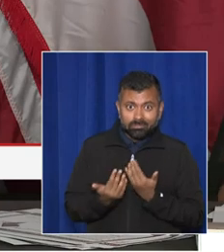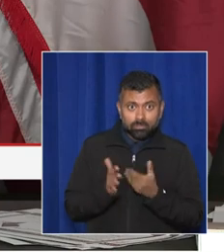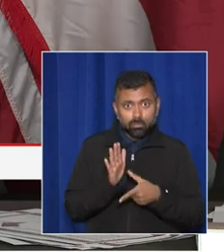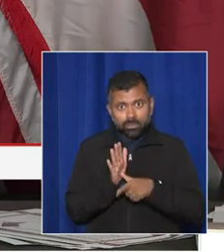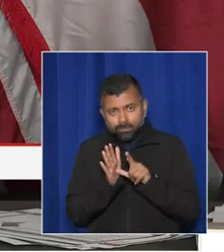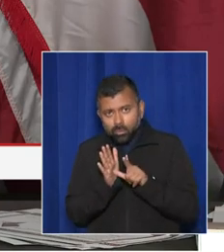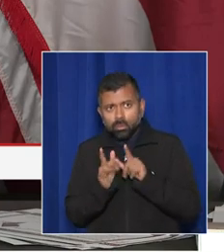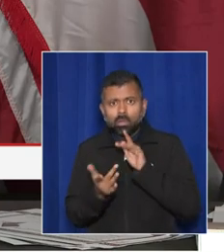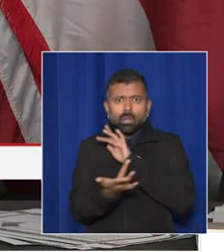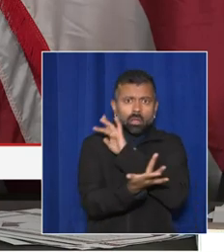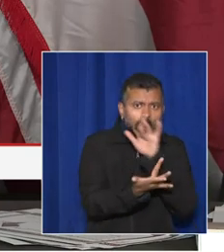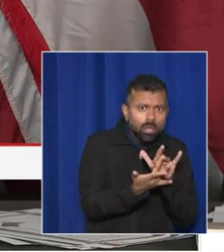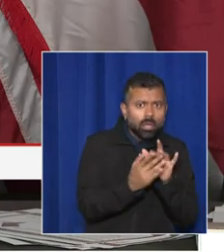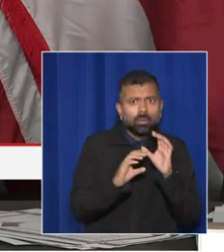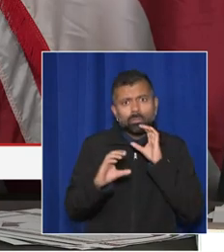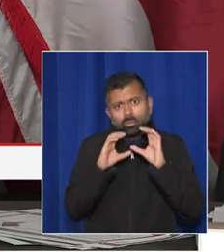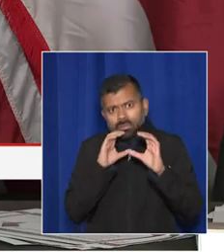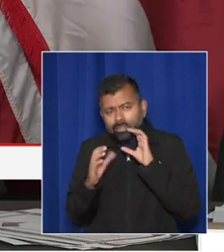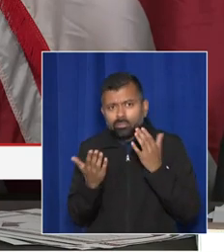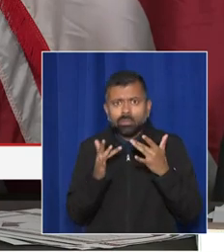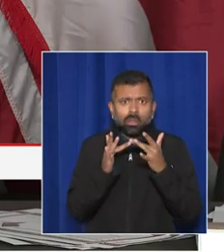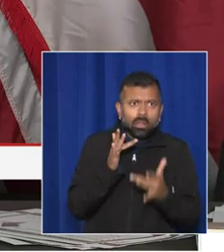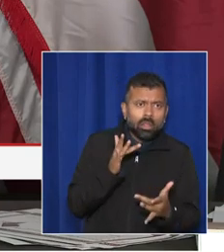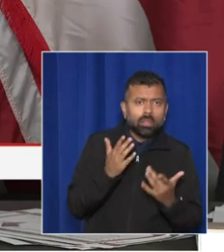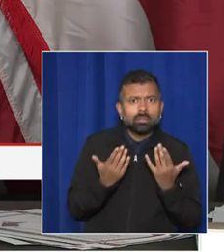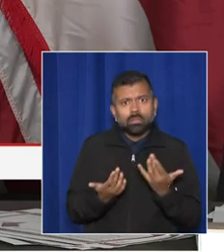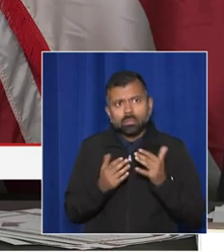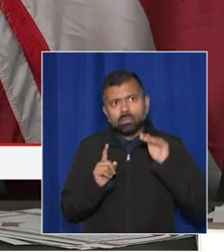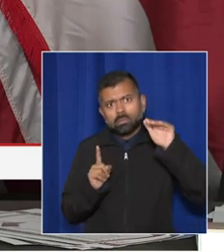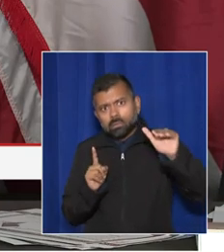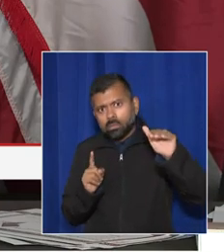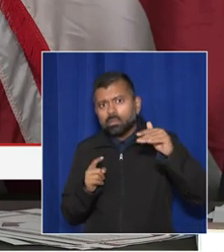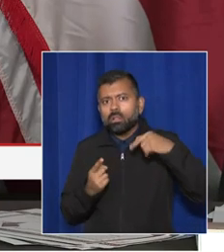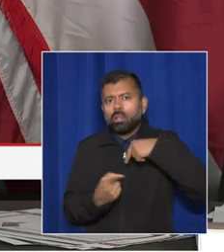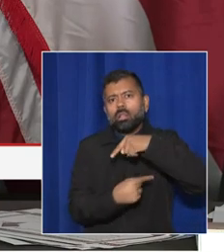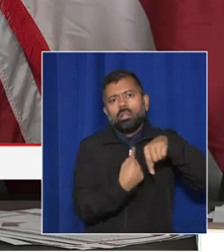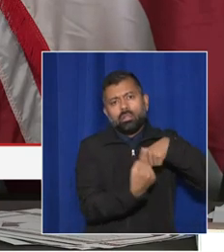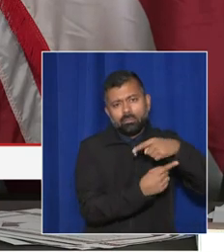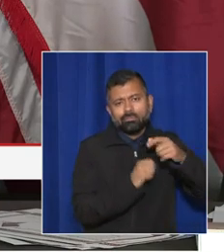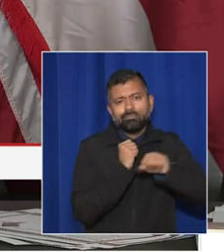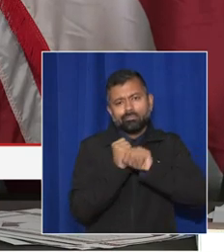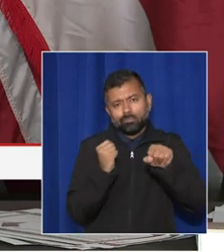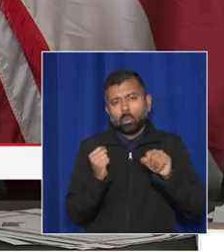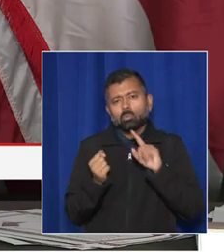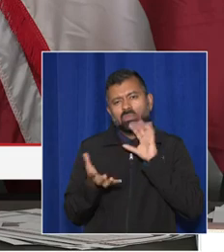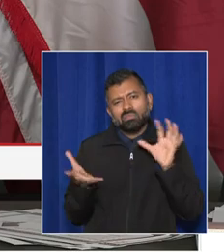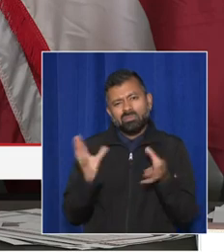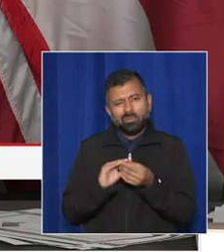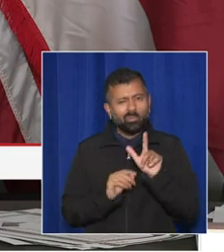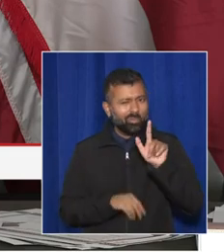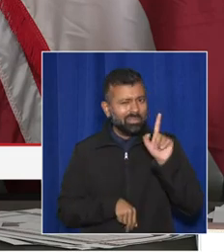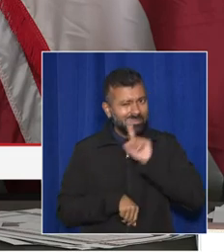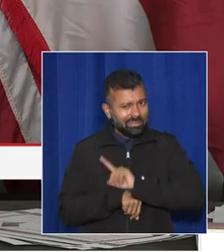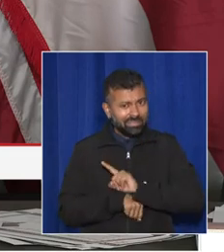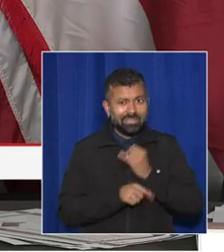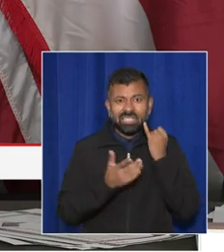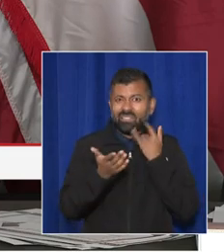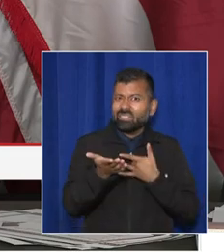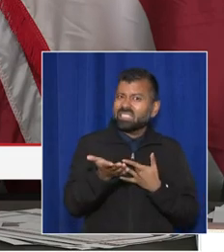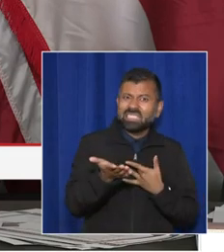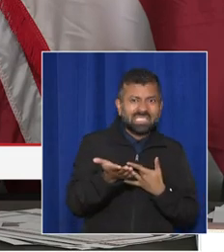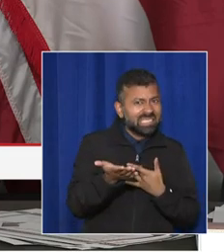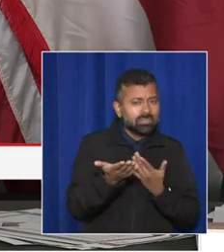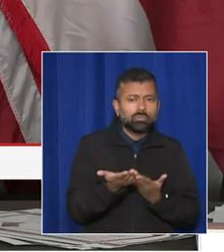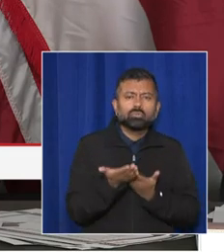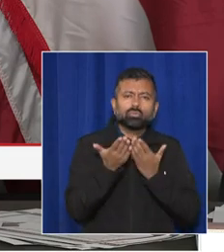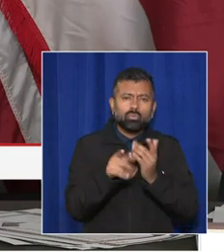I'd like to recommend that you give us a call at the call center or visit us in